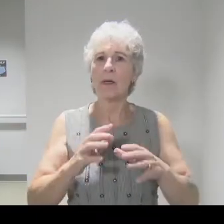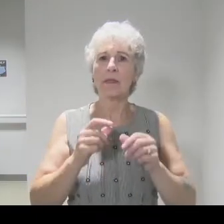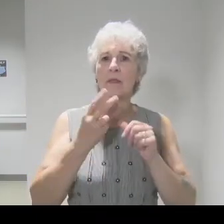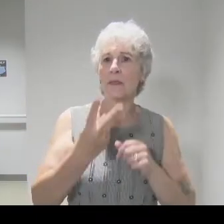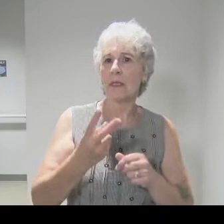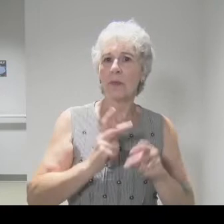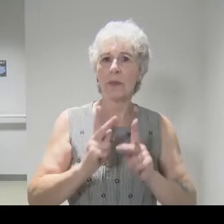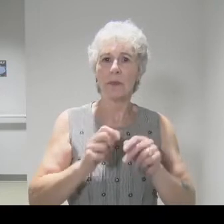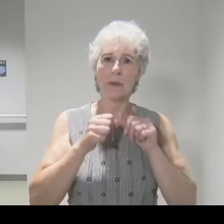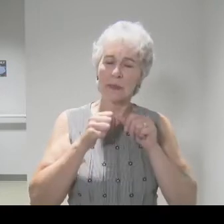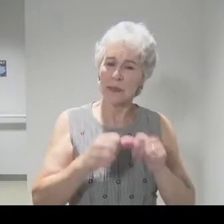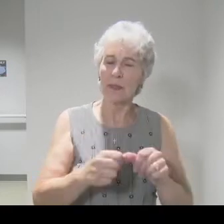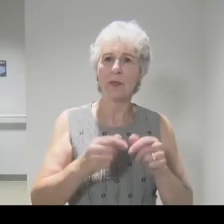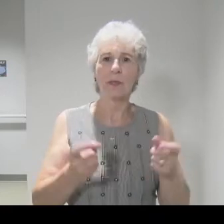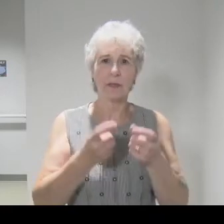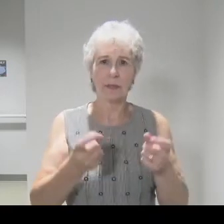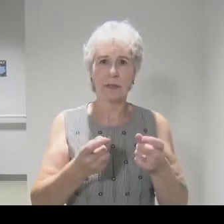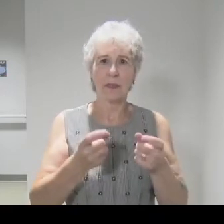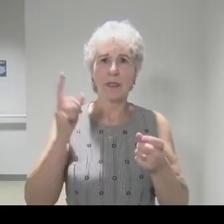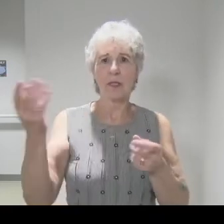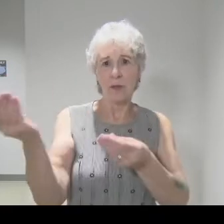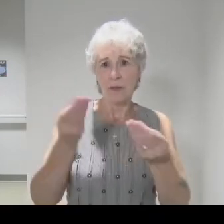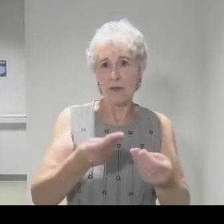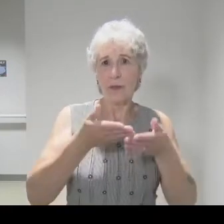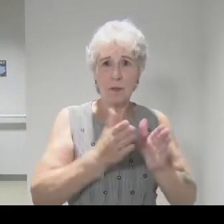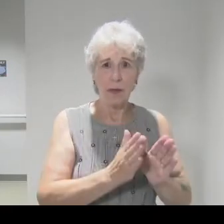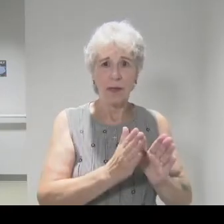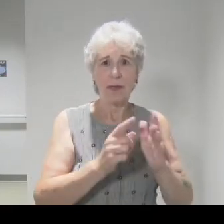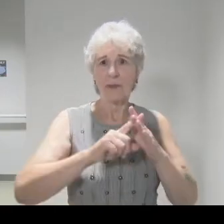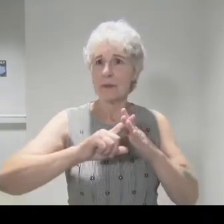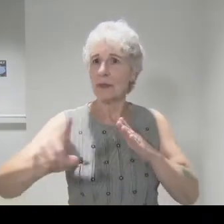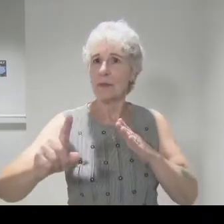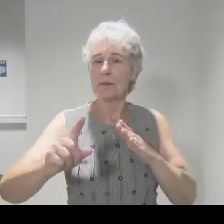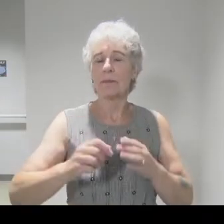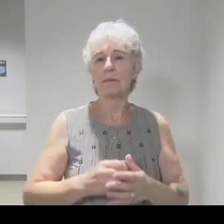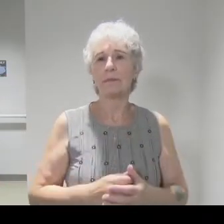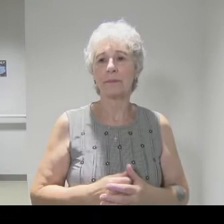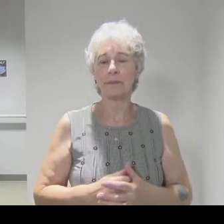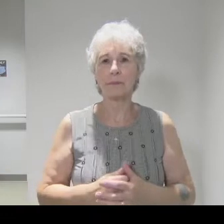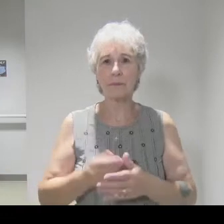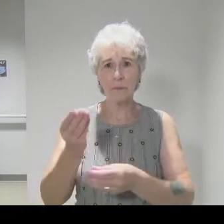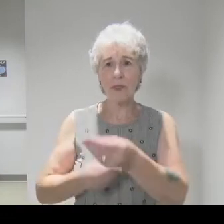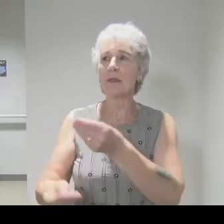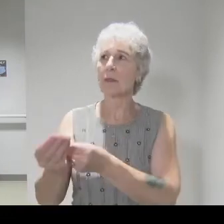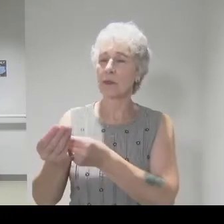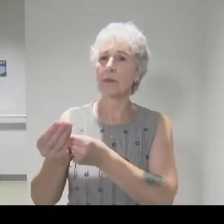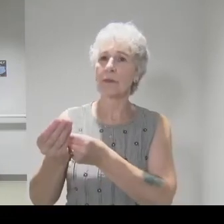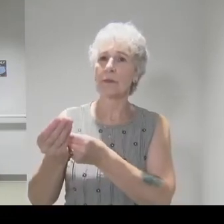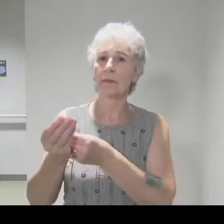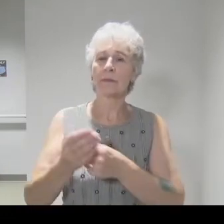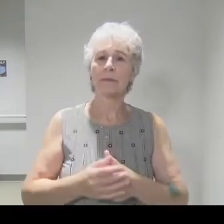their situation, but you've provided a way out for them. You've provided substitution. You've